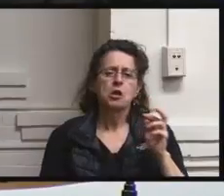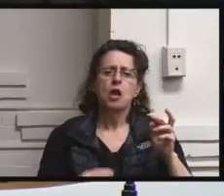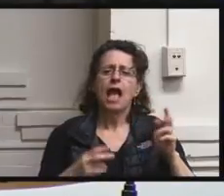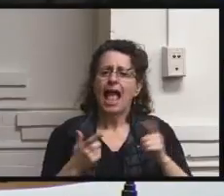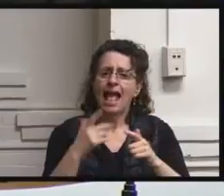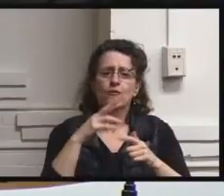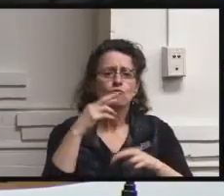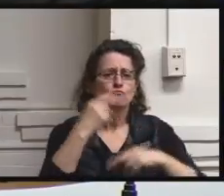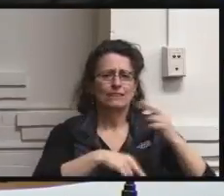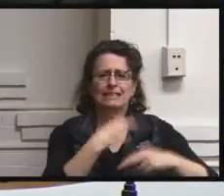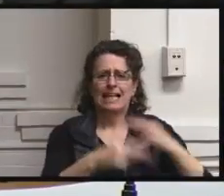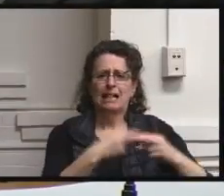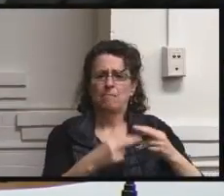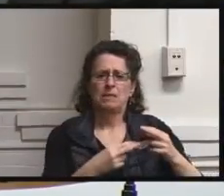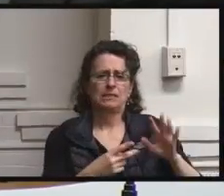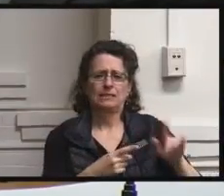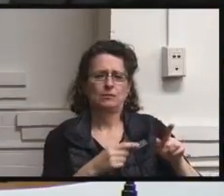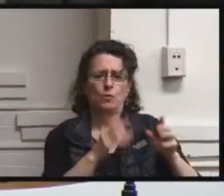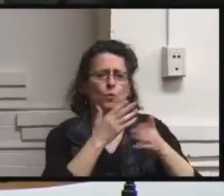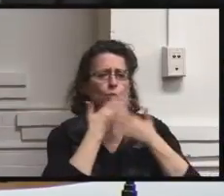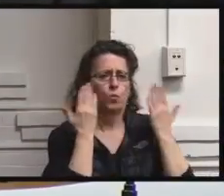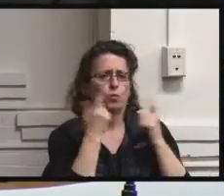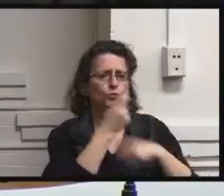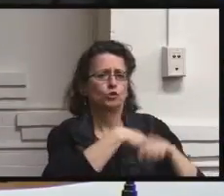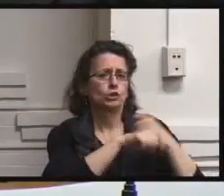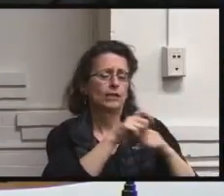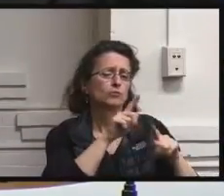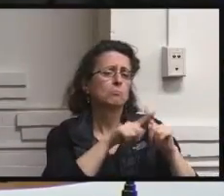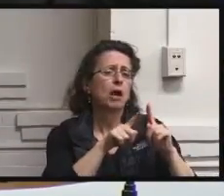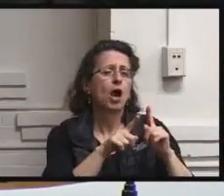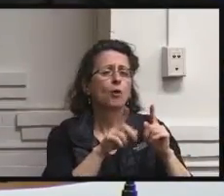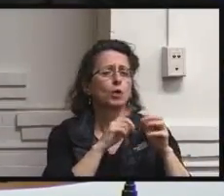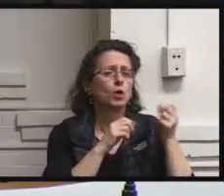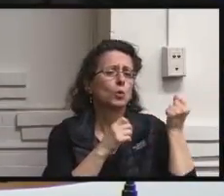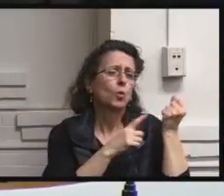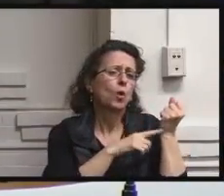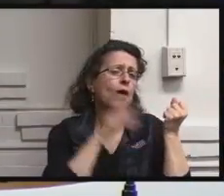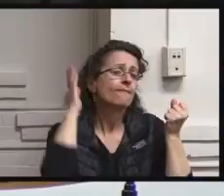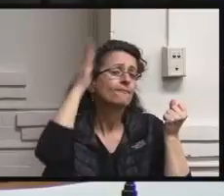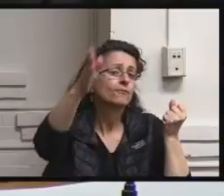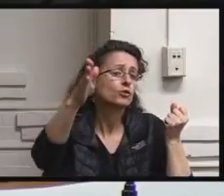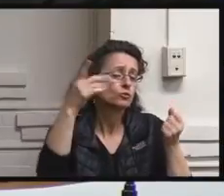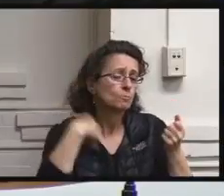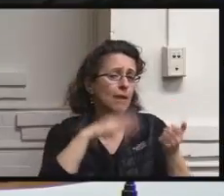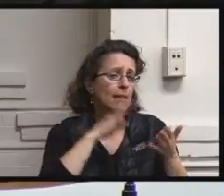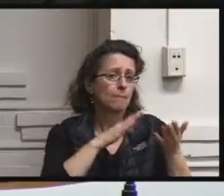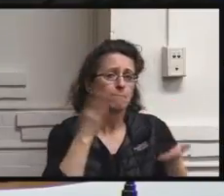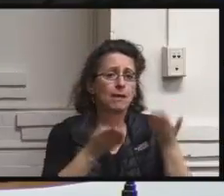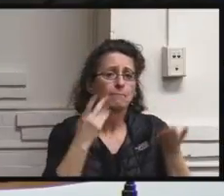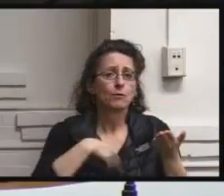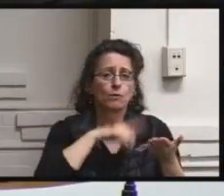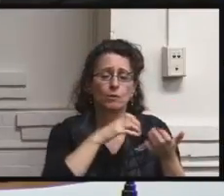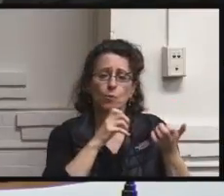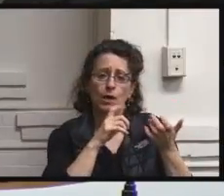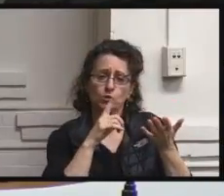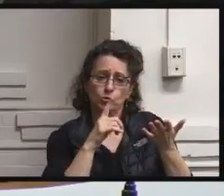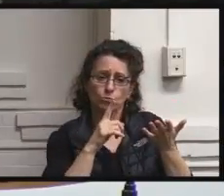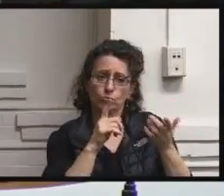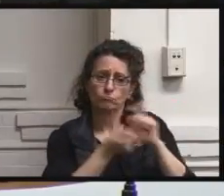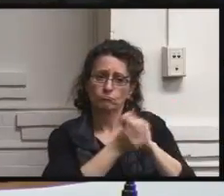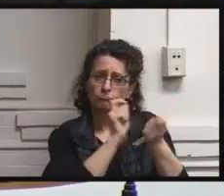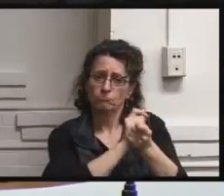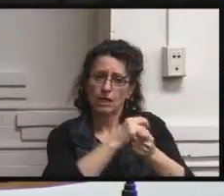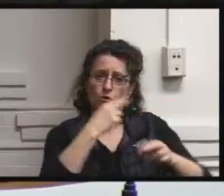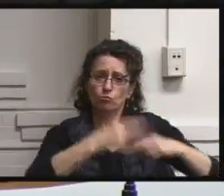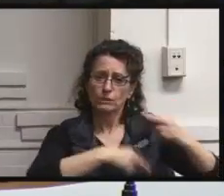I believe, could be something that could be sort of kept in the wings as part of a contract extension for the future. That's something we'd need to discuss with Triple T. So there's those